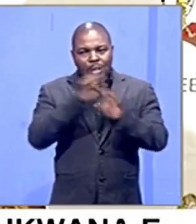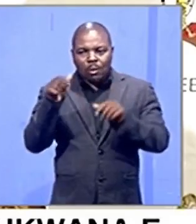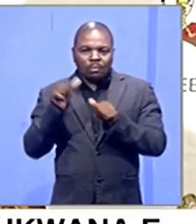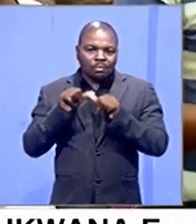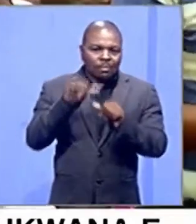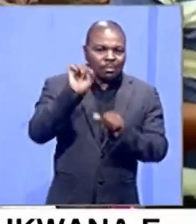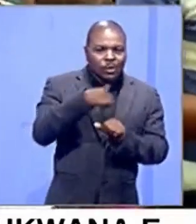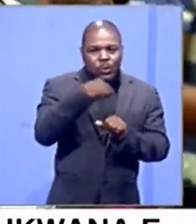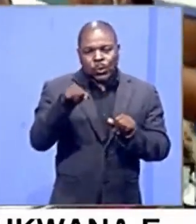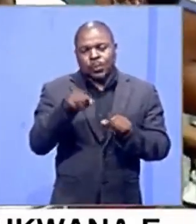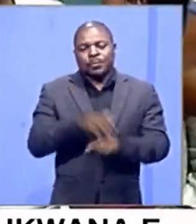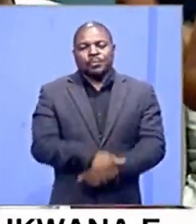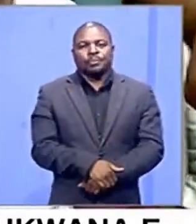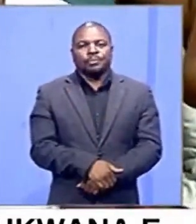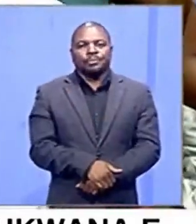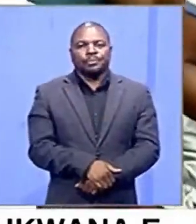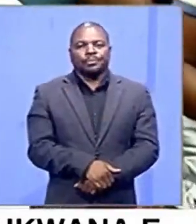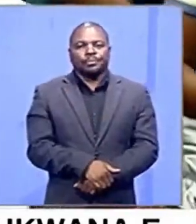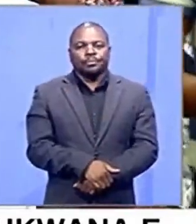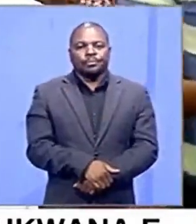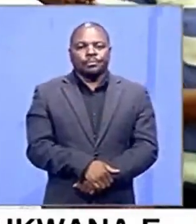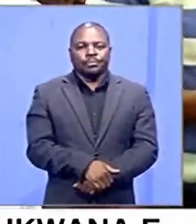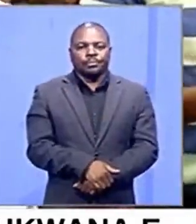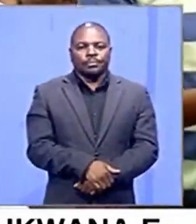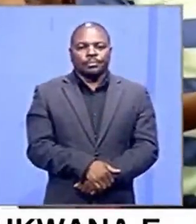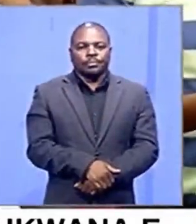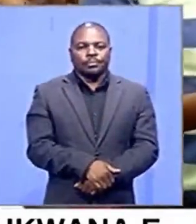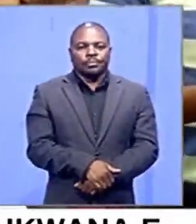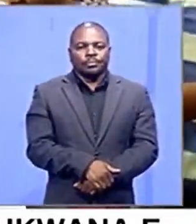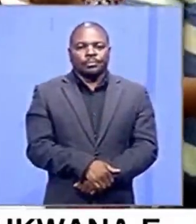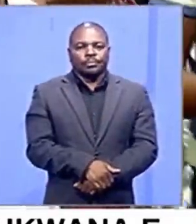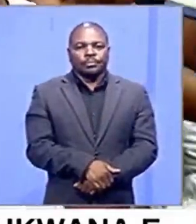mo posong ya gagwe. Kamogelo Siekwi, SABC News, Bloemfontein.